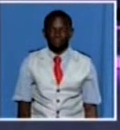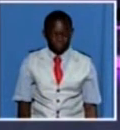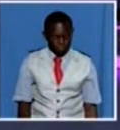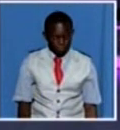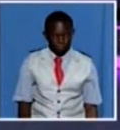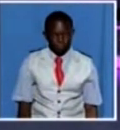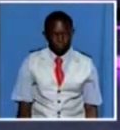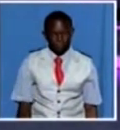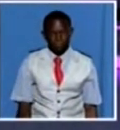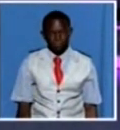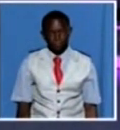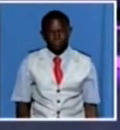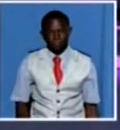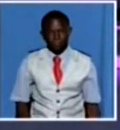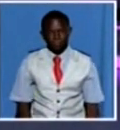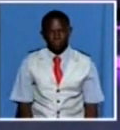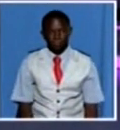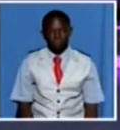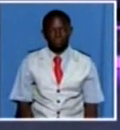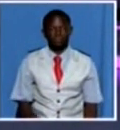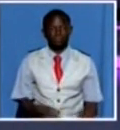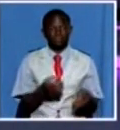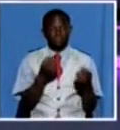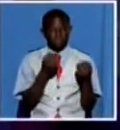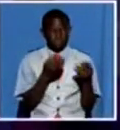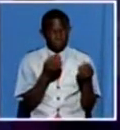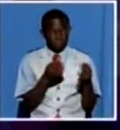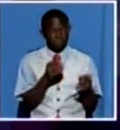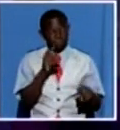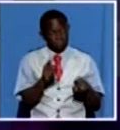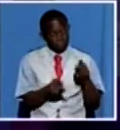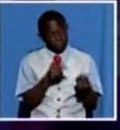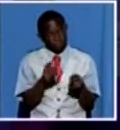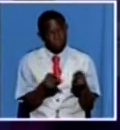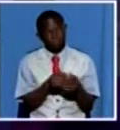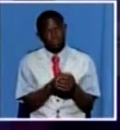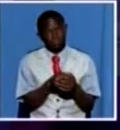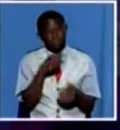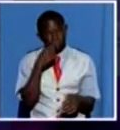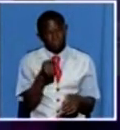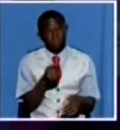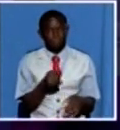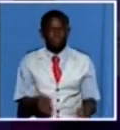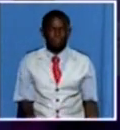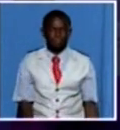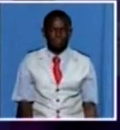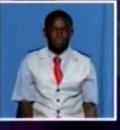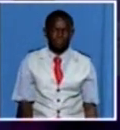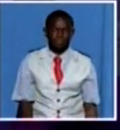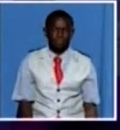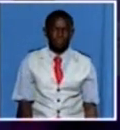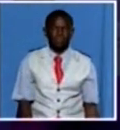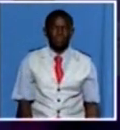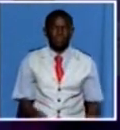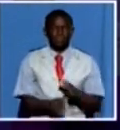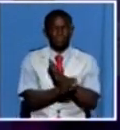And it's true. And for that reason, many are questioning if it's recognized that this is a small economy. It means that it has to be